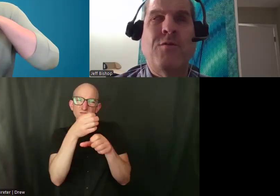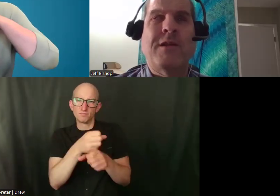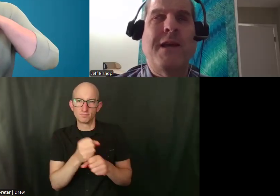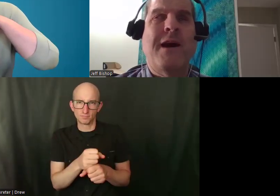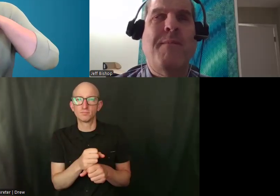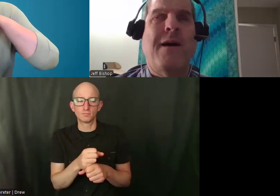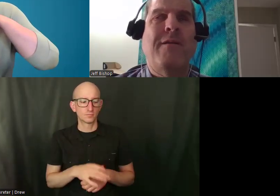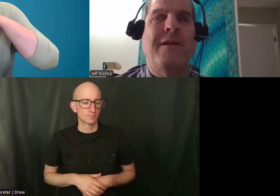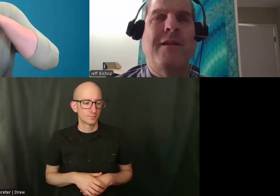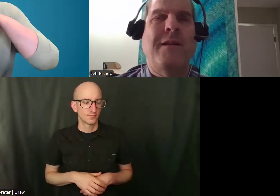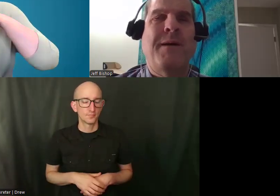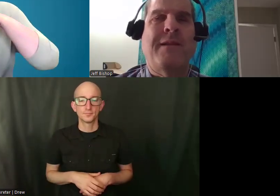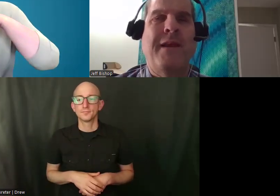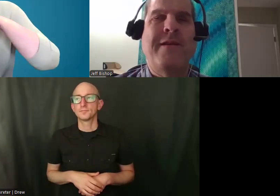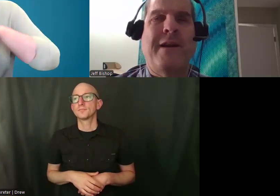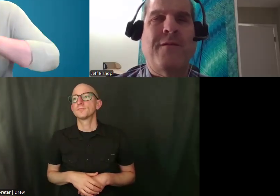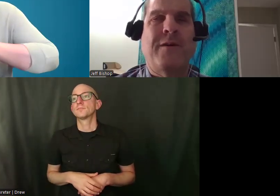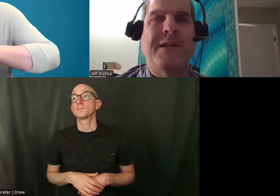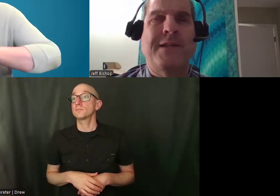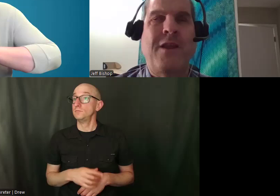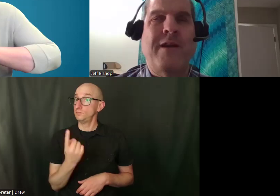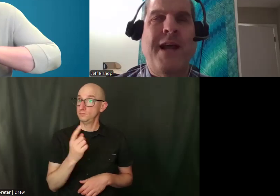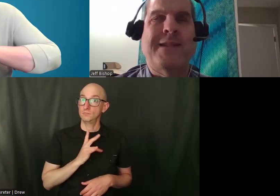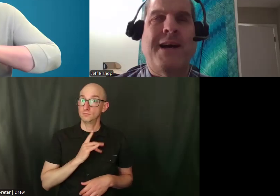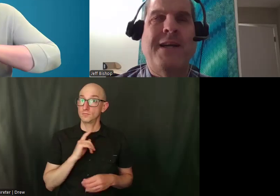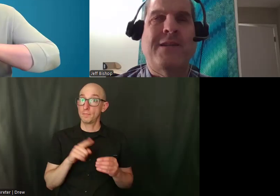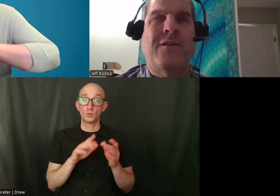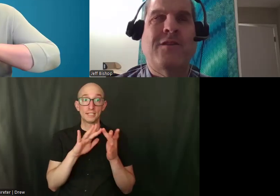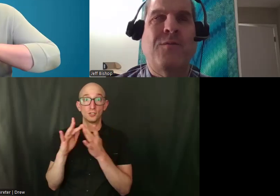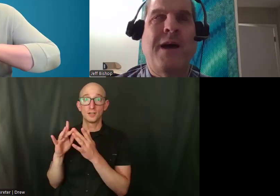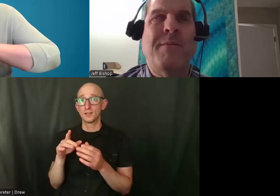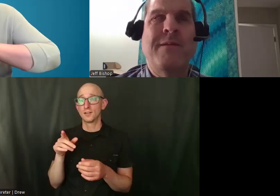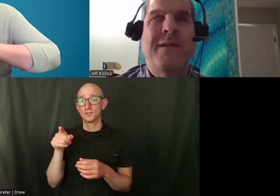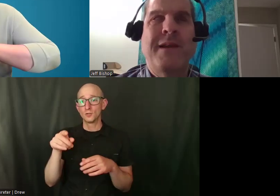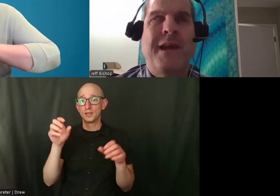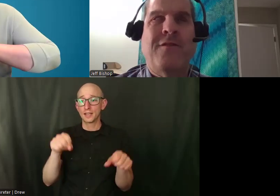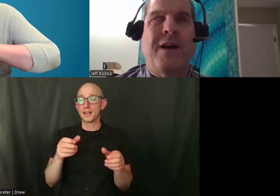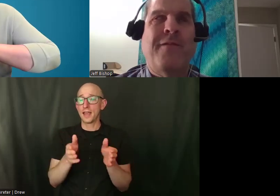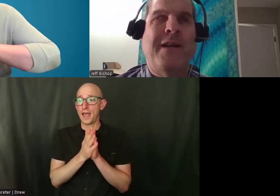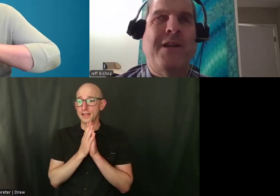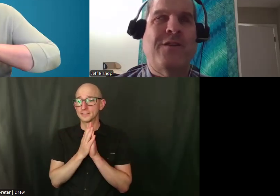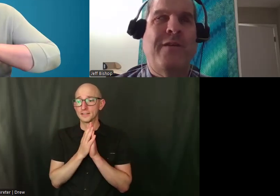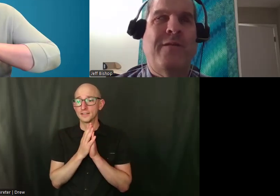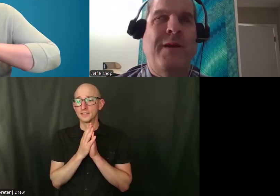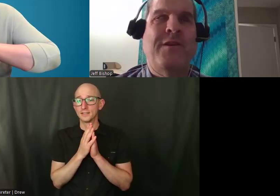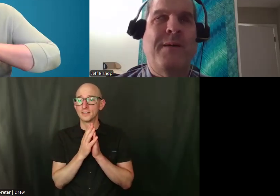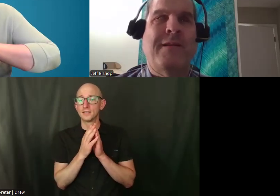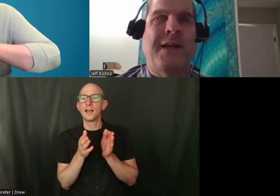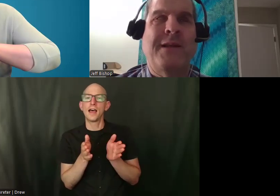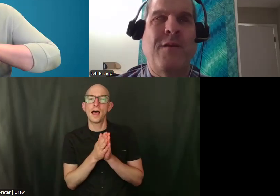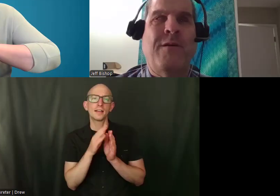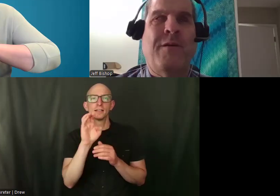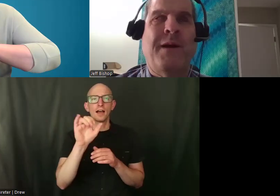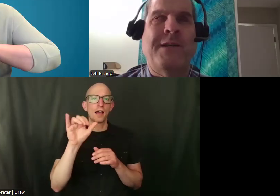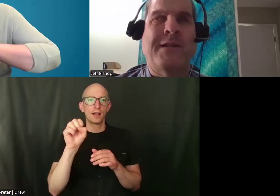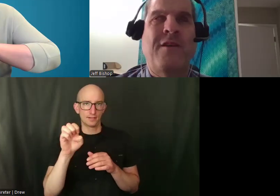the cool thing about the internet, of course, is that you can ask I to search the web and try to find additional information about things